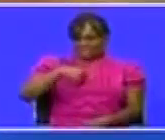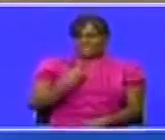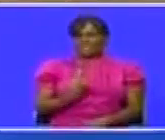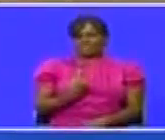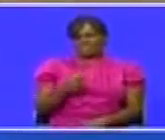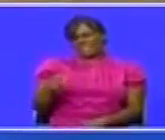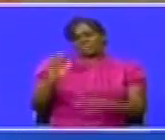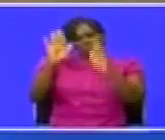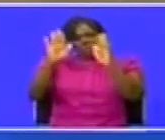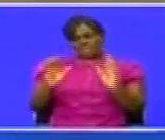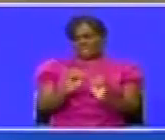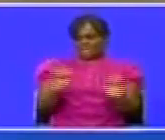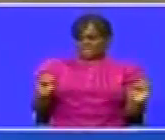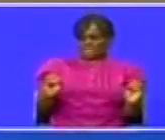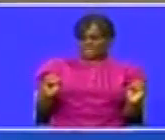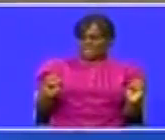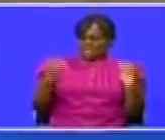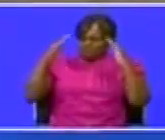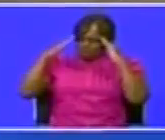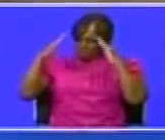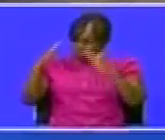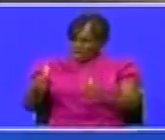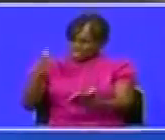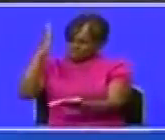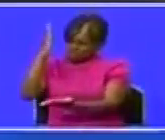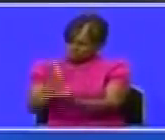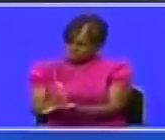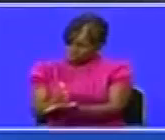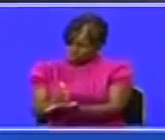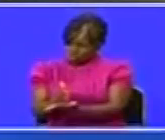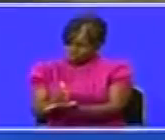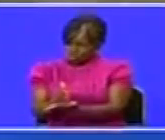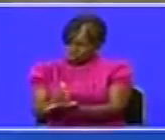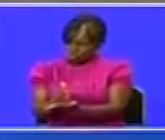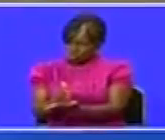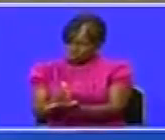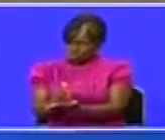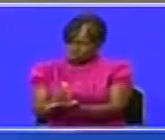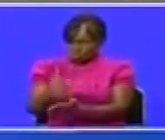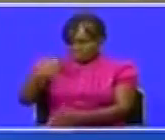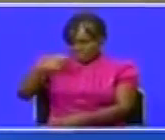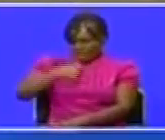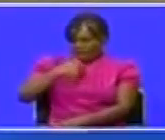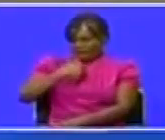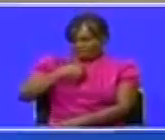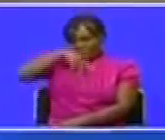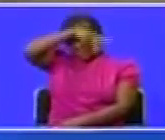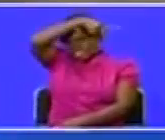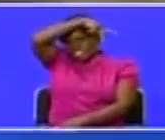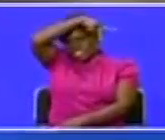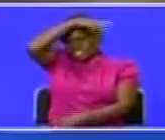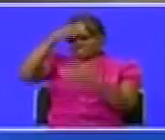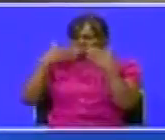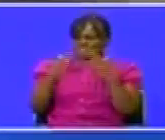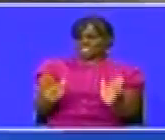is immaterial, provided the truth is that Waititu has his certificates,